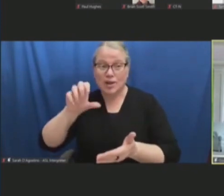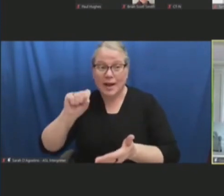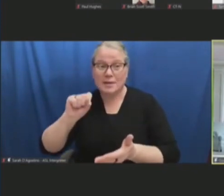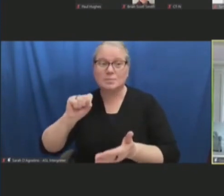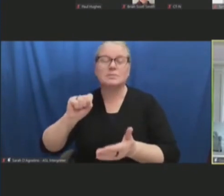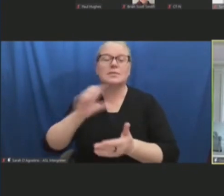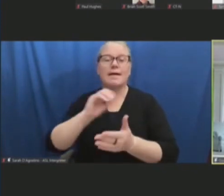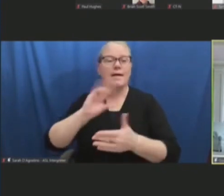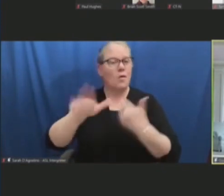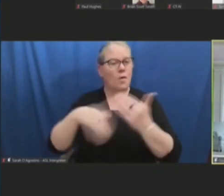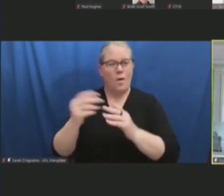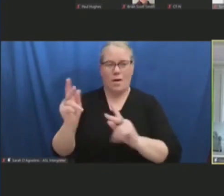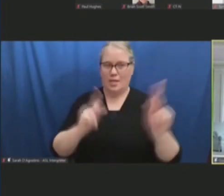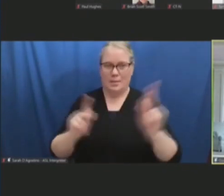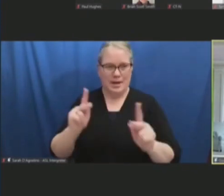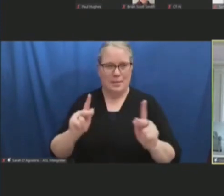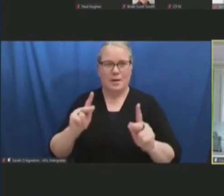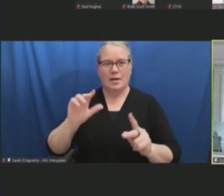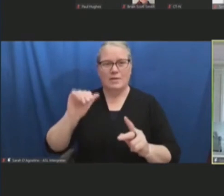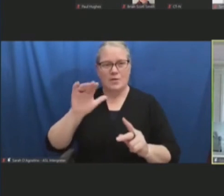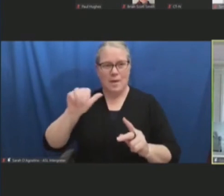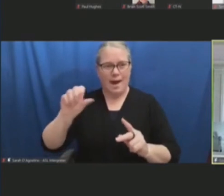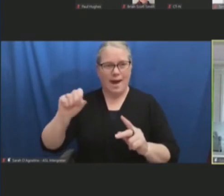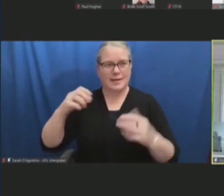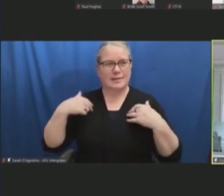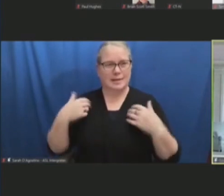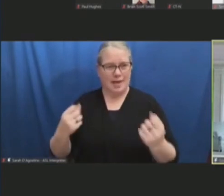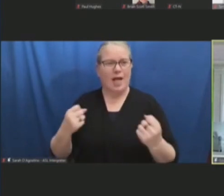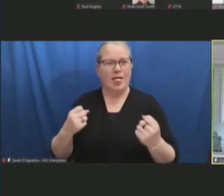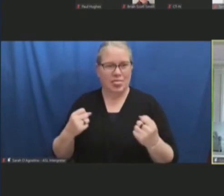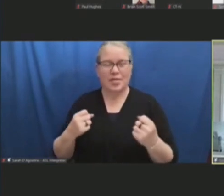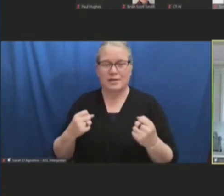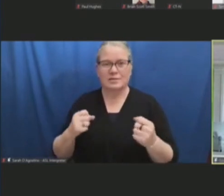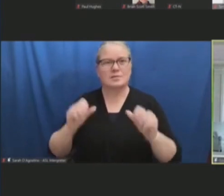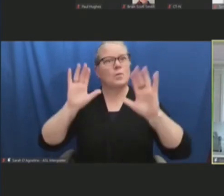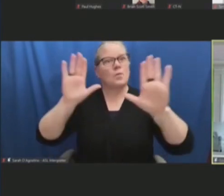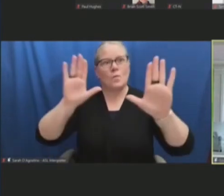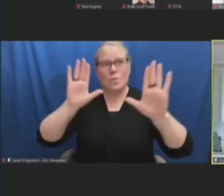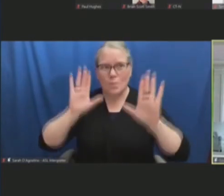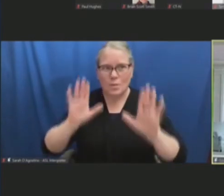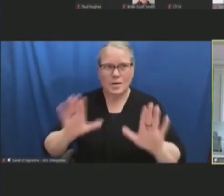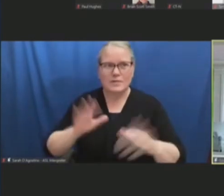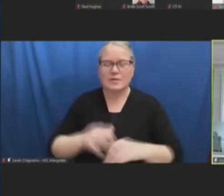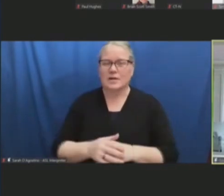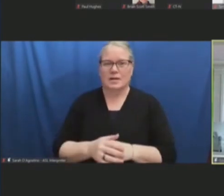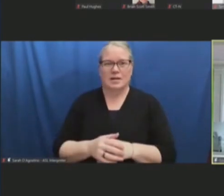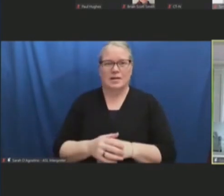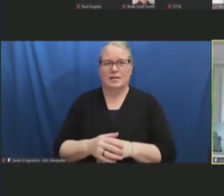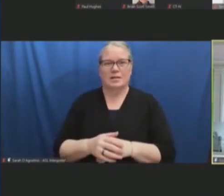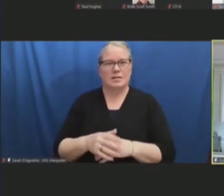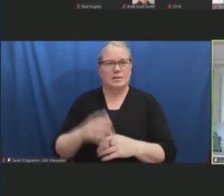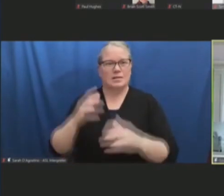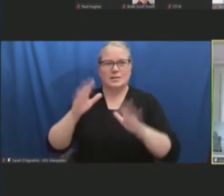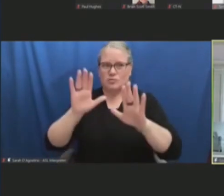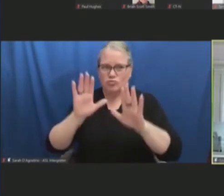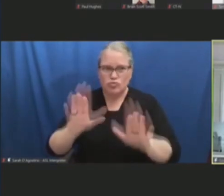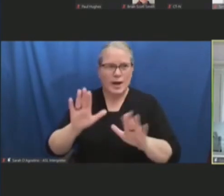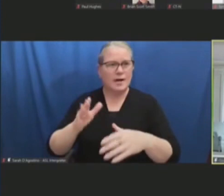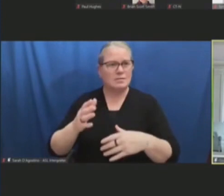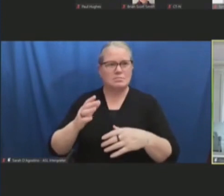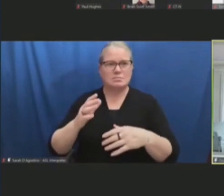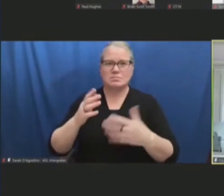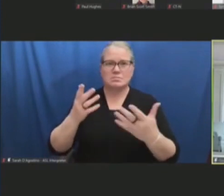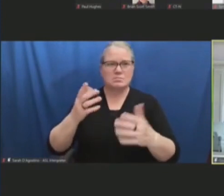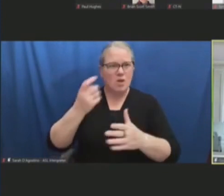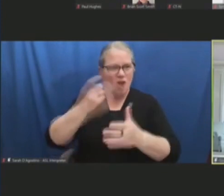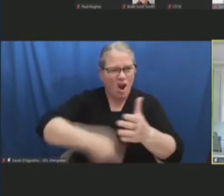all the folks at Access Health, this is extraordinary. You've got this amazing product, lowest cost, no